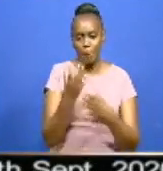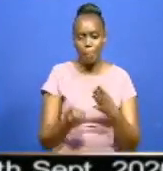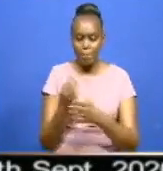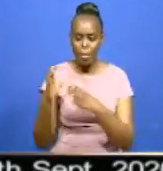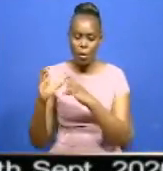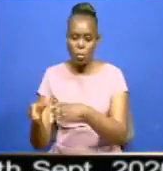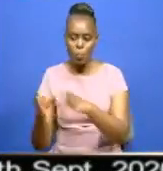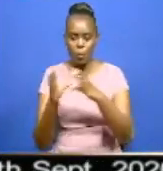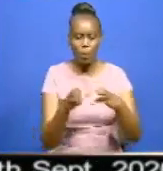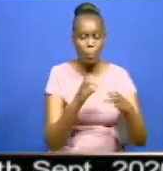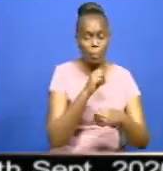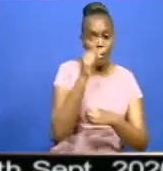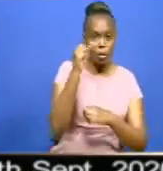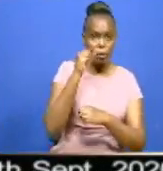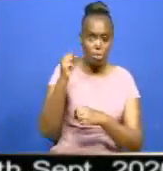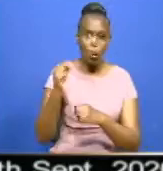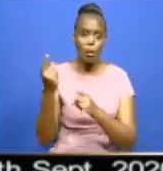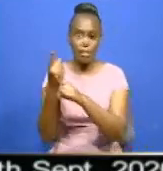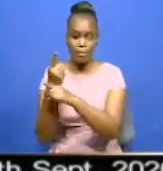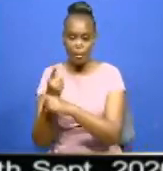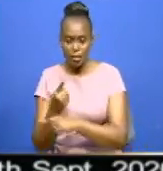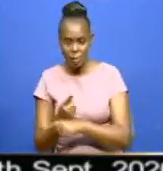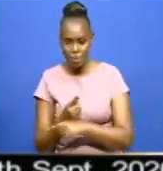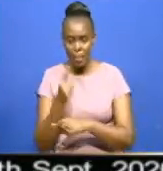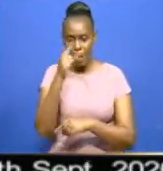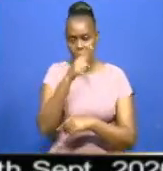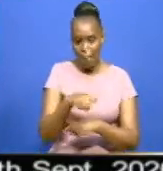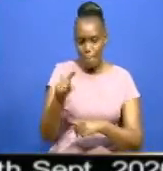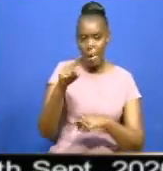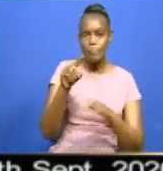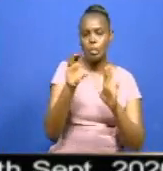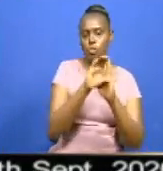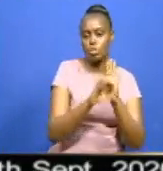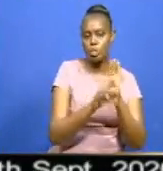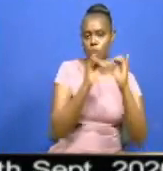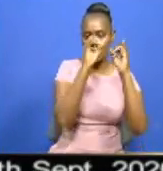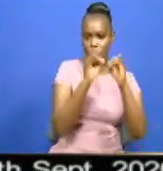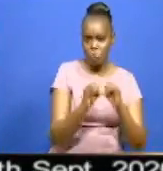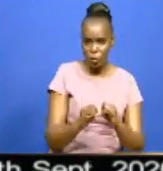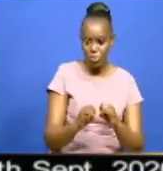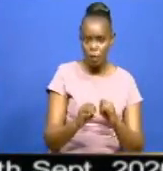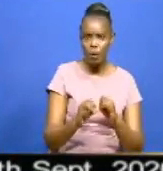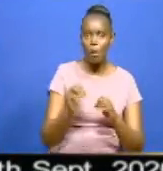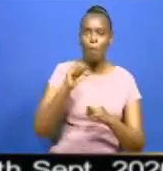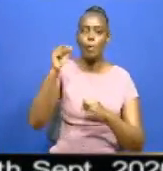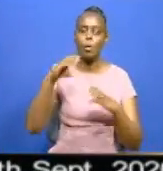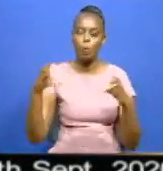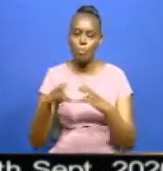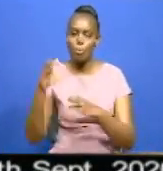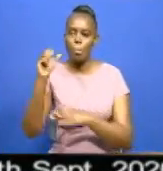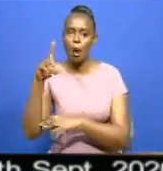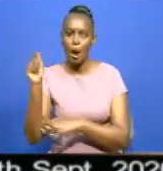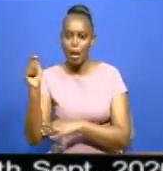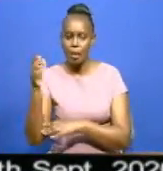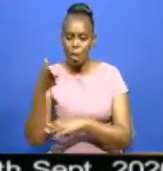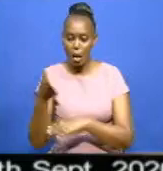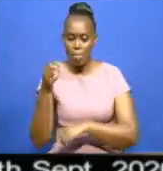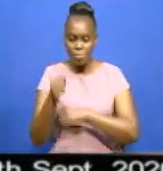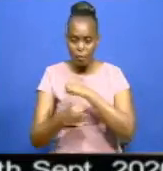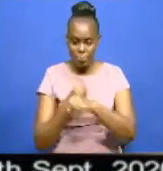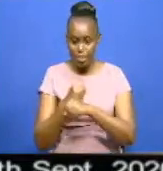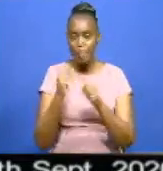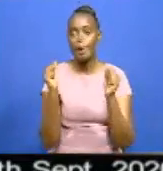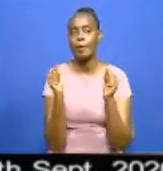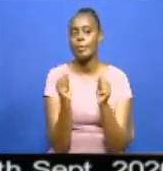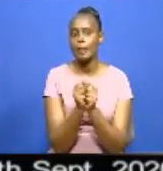the passage of the 2010 Constitution, the passing of the Political Parties Act, we are now 10 years down the line